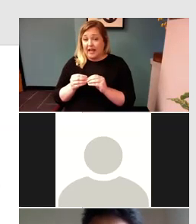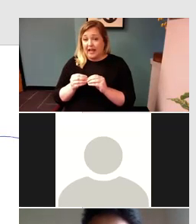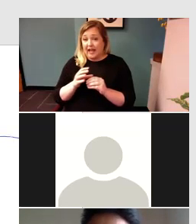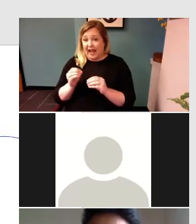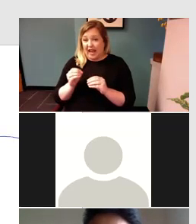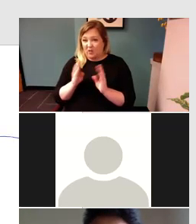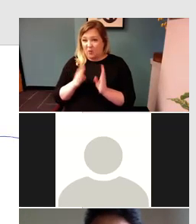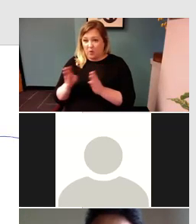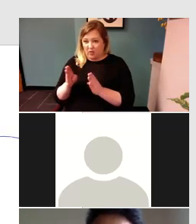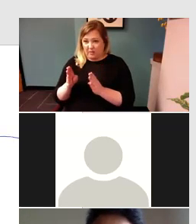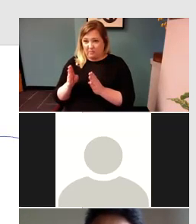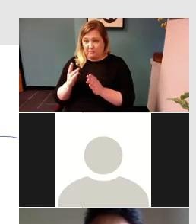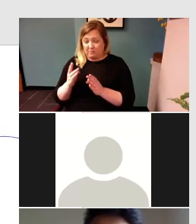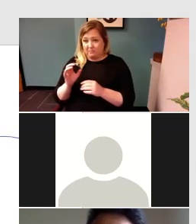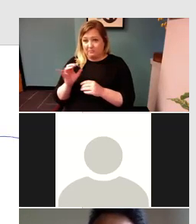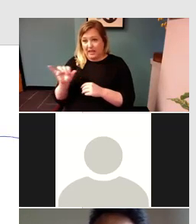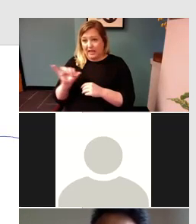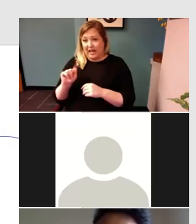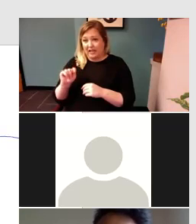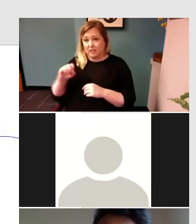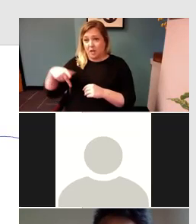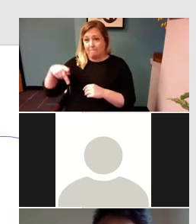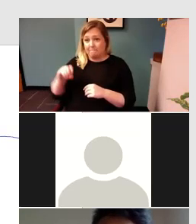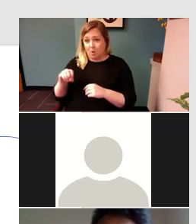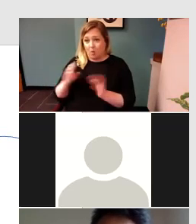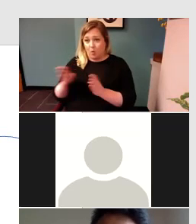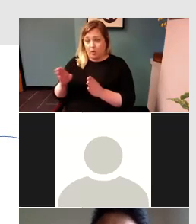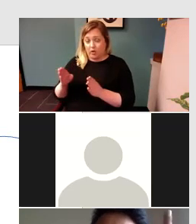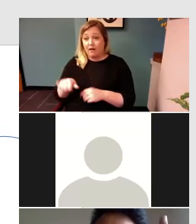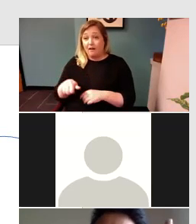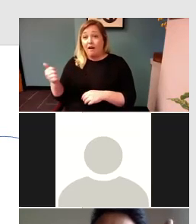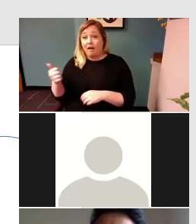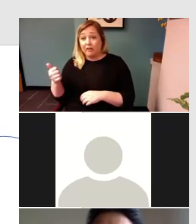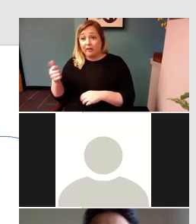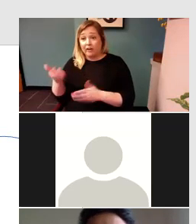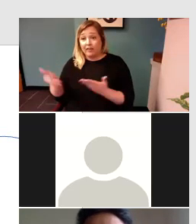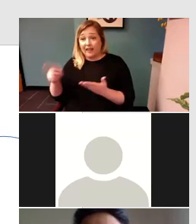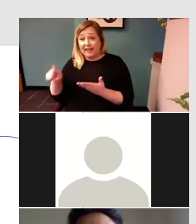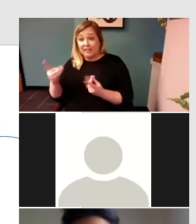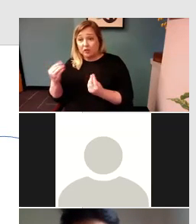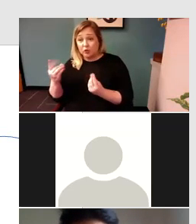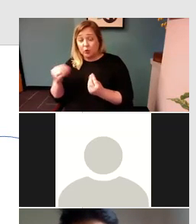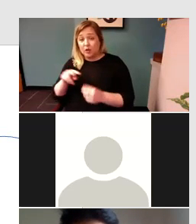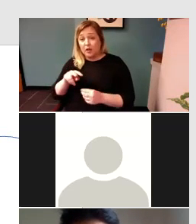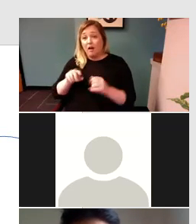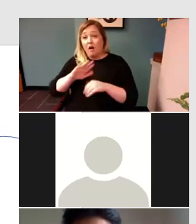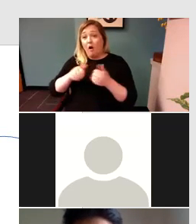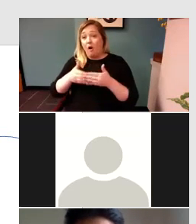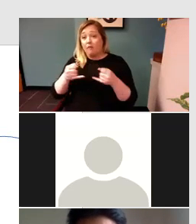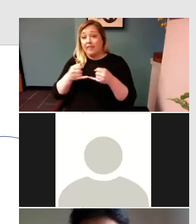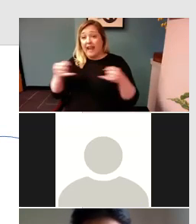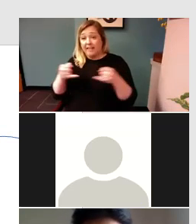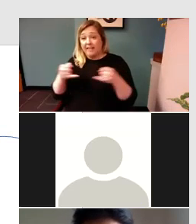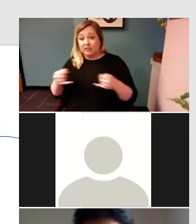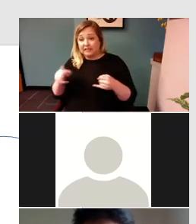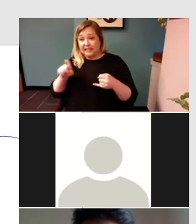topological order. But the other thing that we need to do is reverse all the edges and then apply explore again, right?